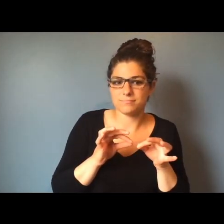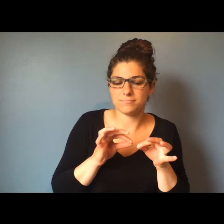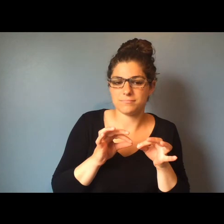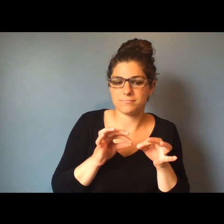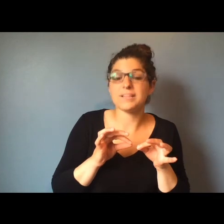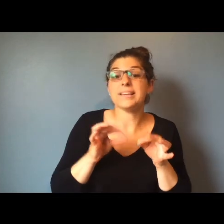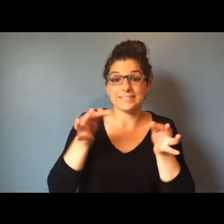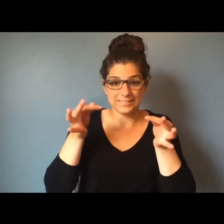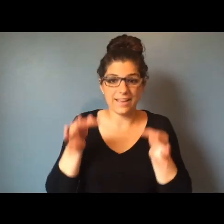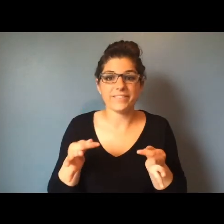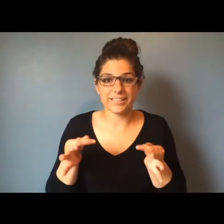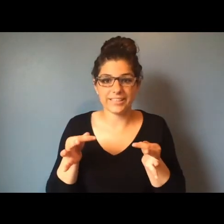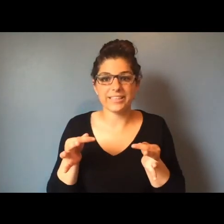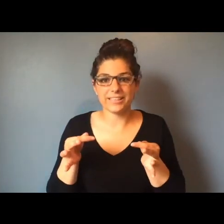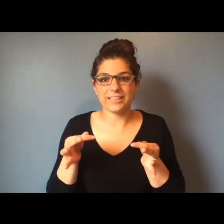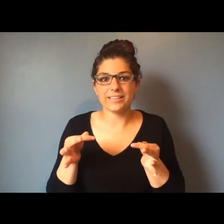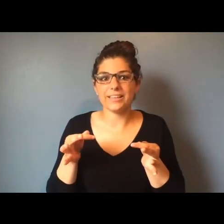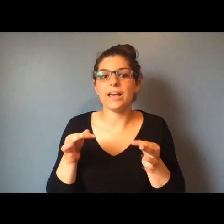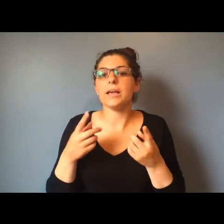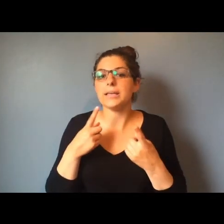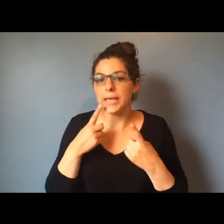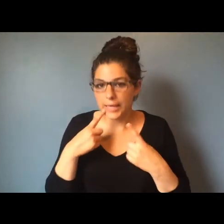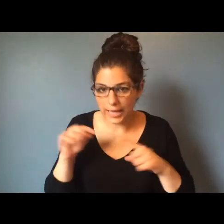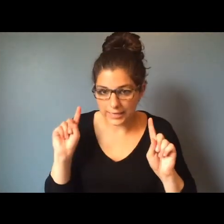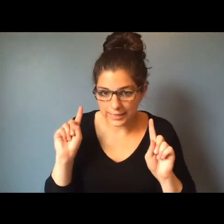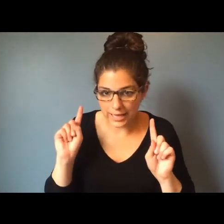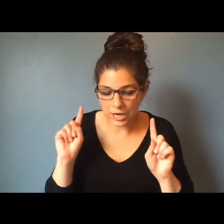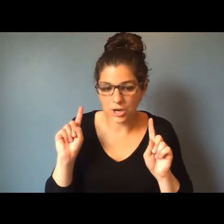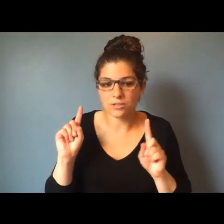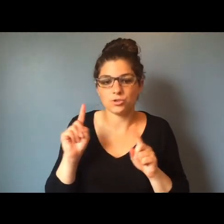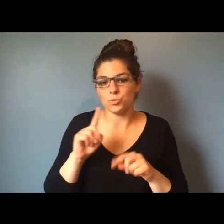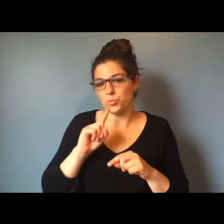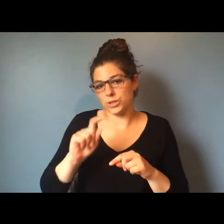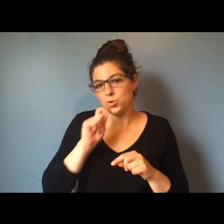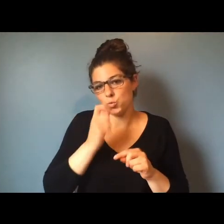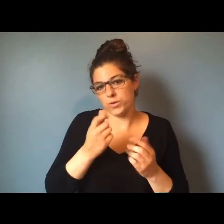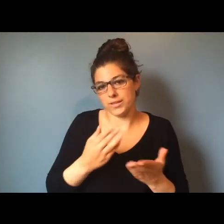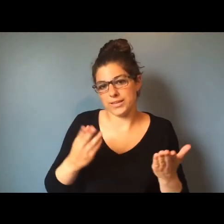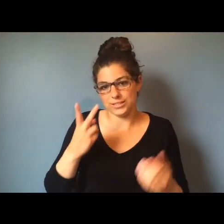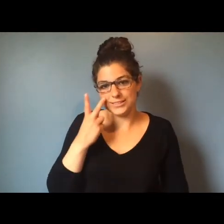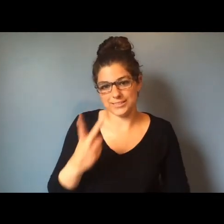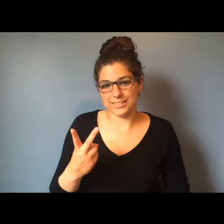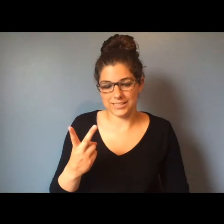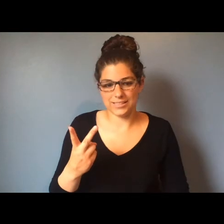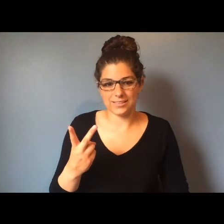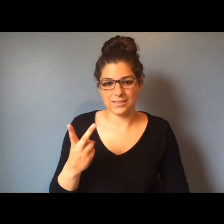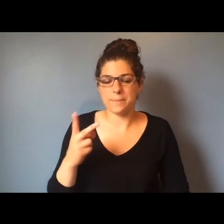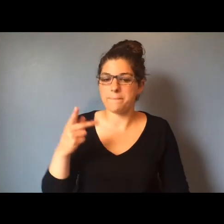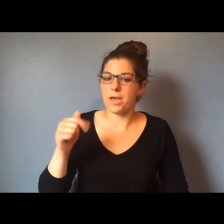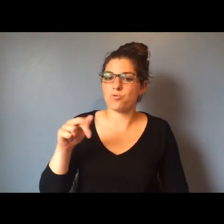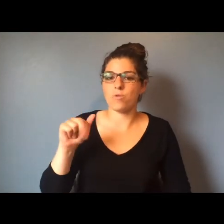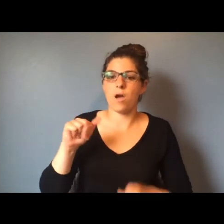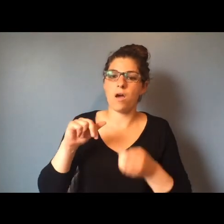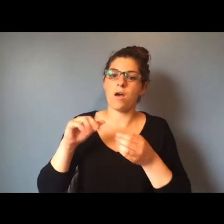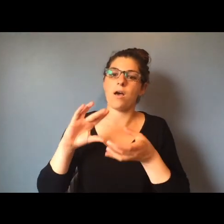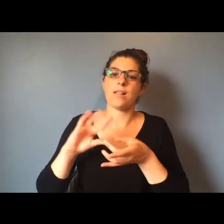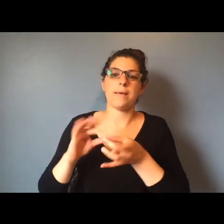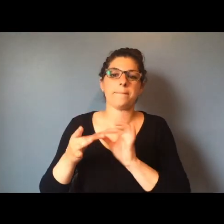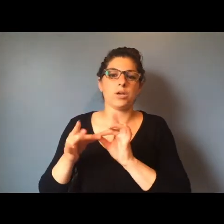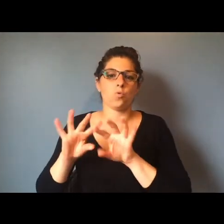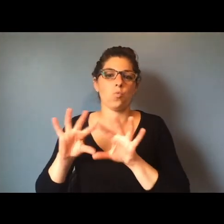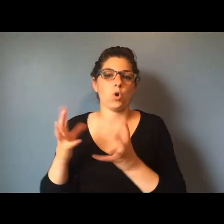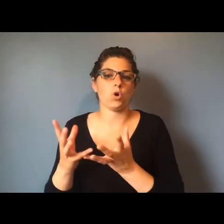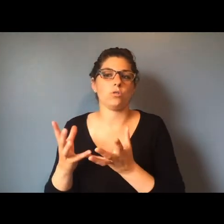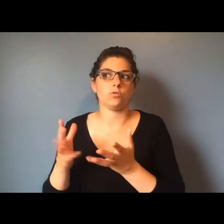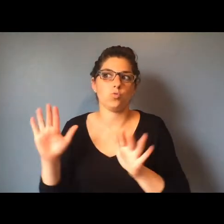It's definitely getting there. And I think it's just a really cool thing to see the Paralympic world being raised up to that